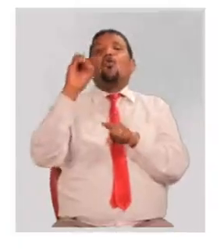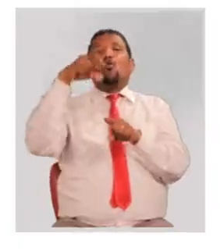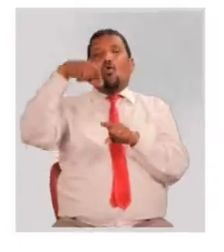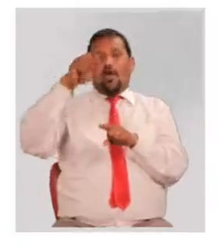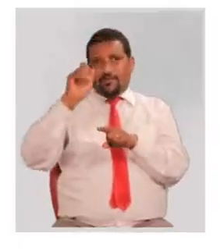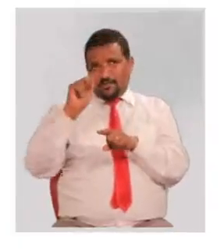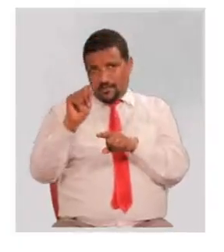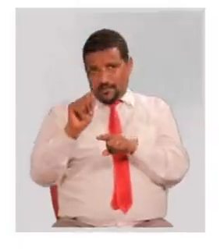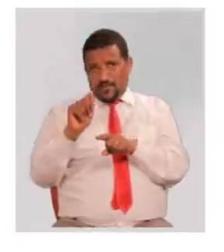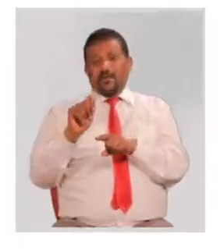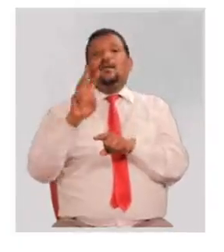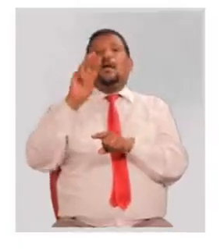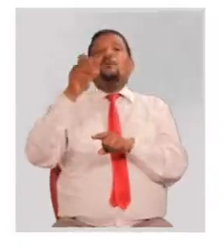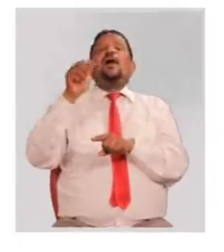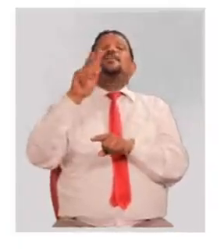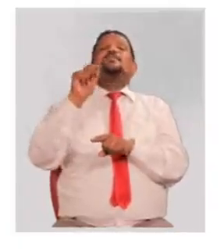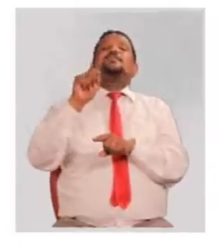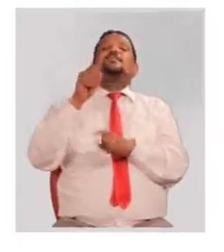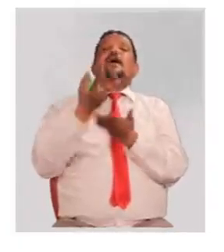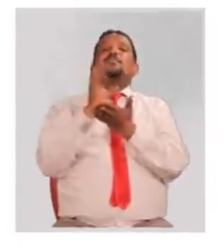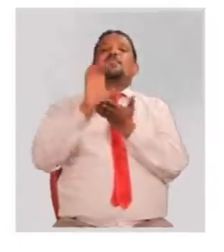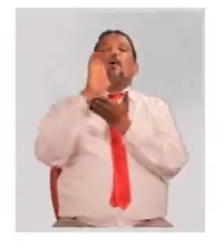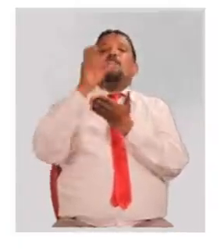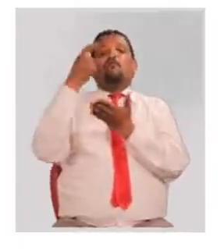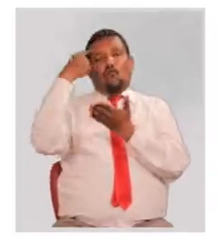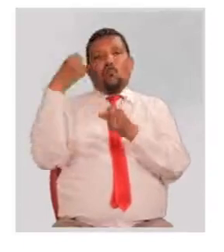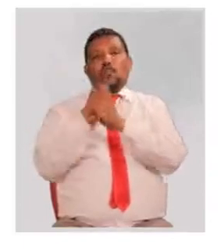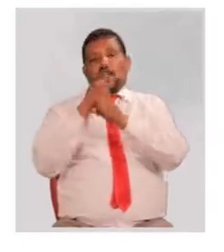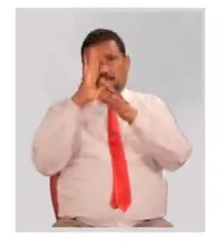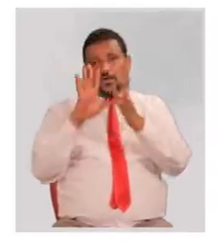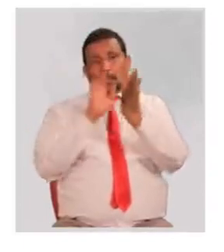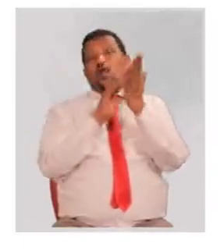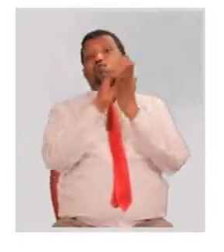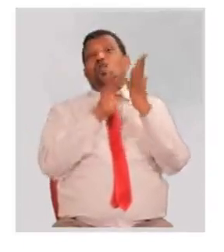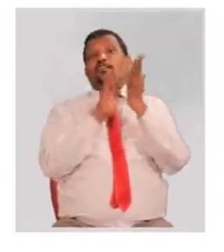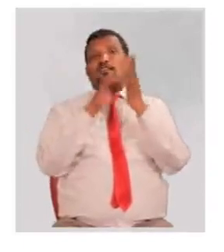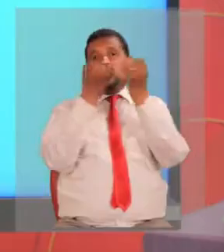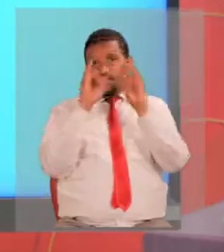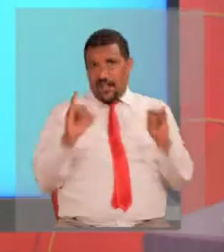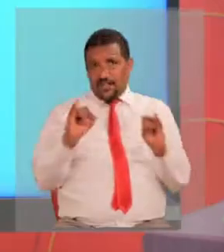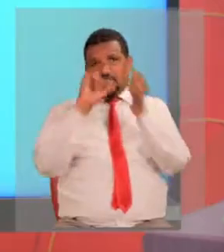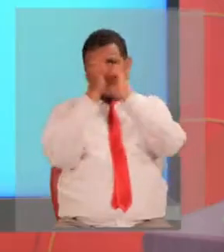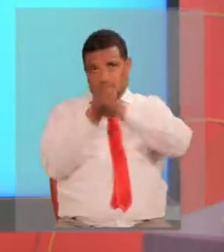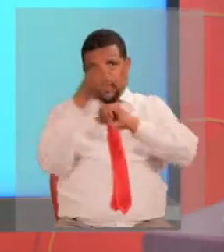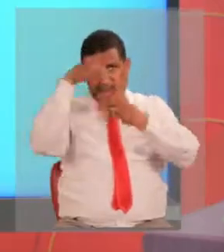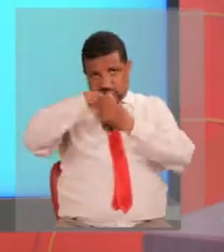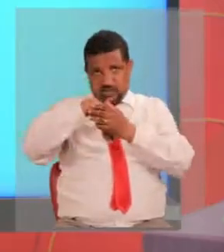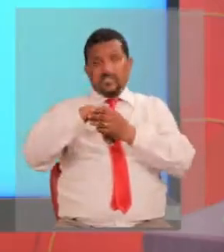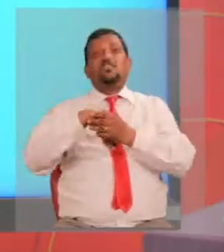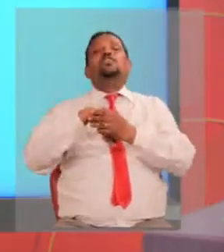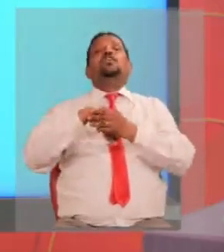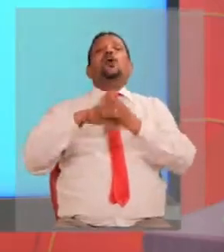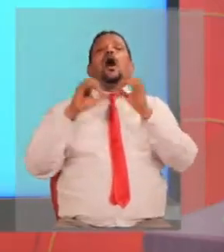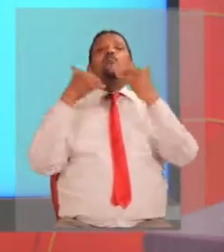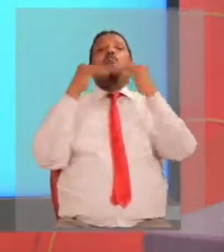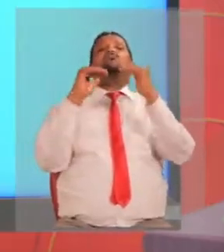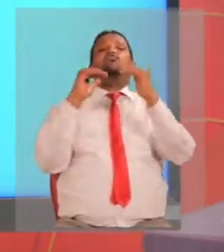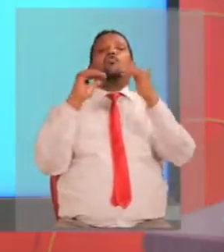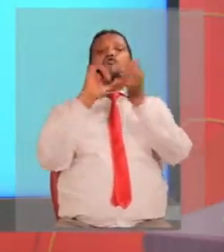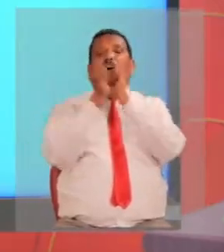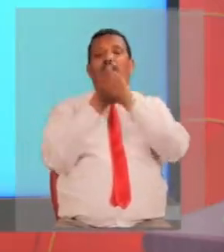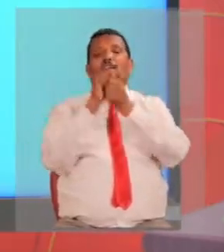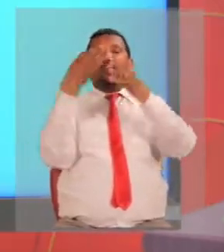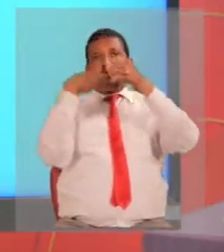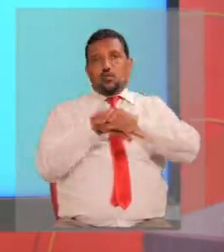MRTS of capital for labor is calculated by changing the amount of the variable